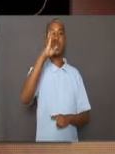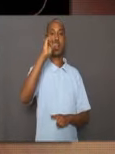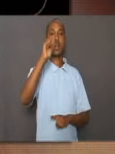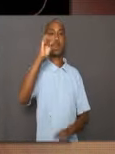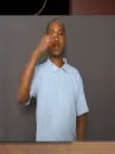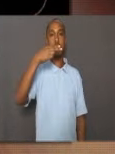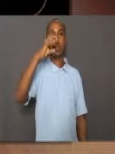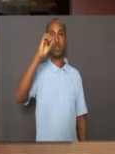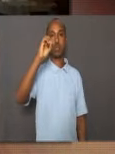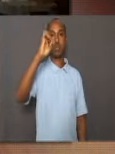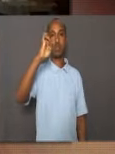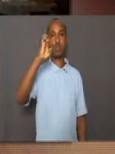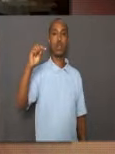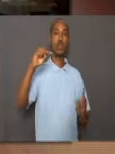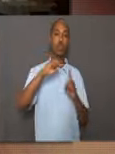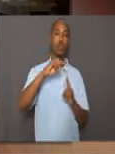the anode.